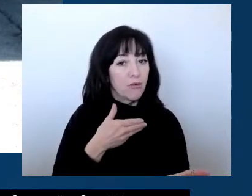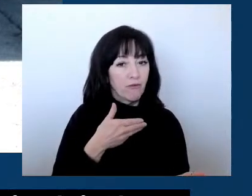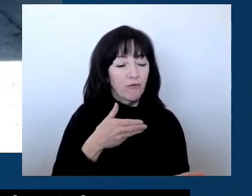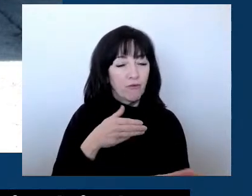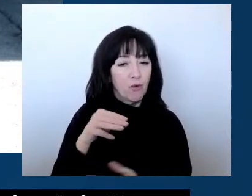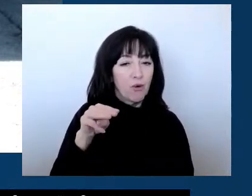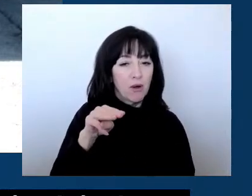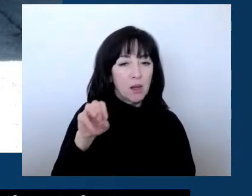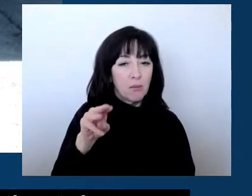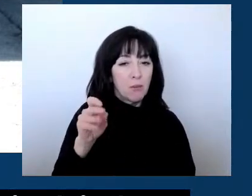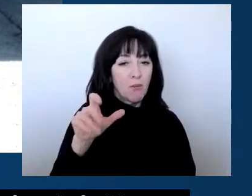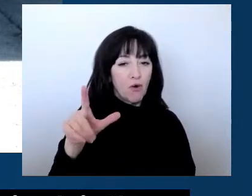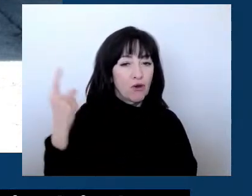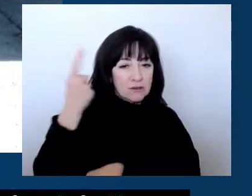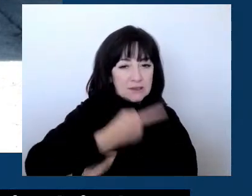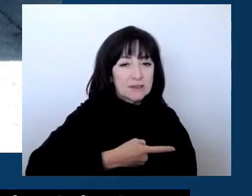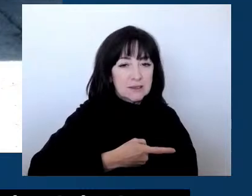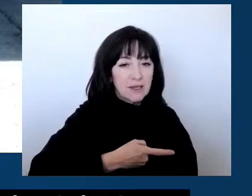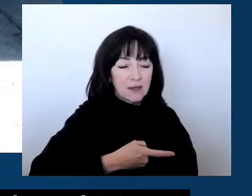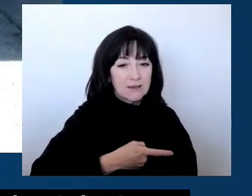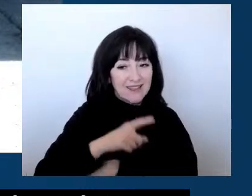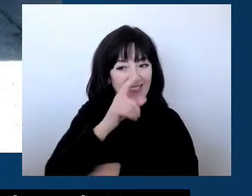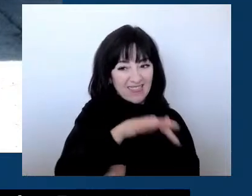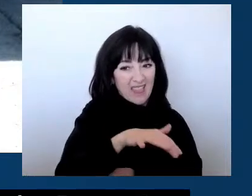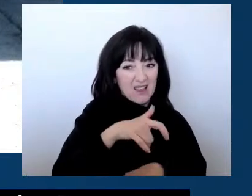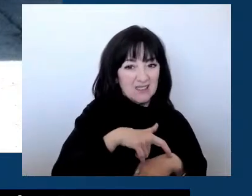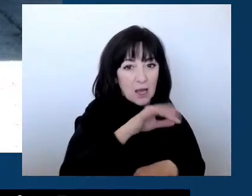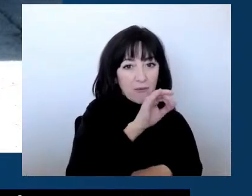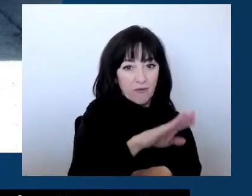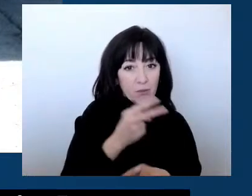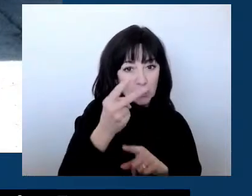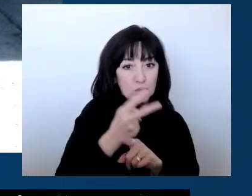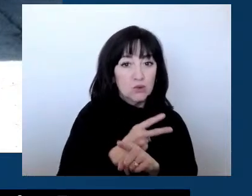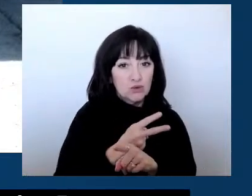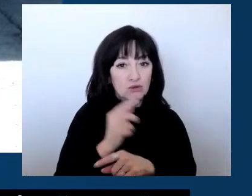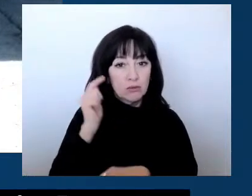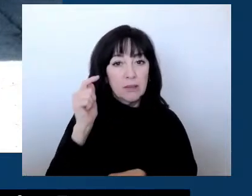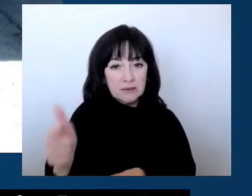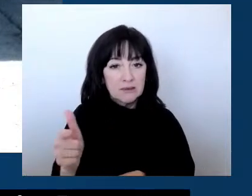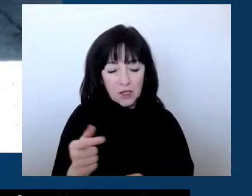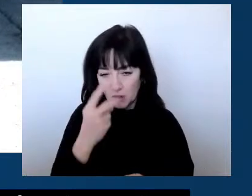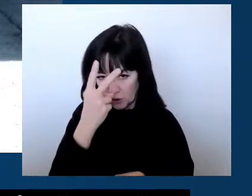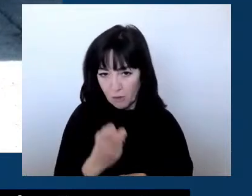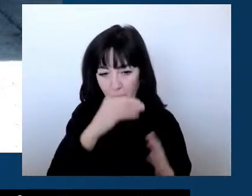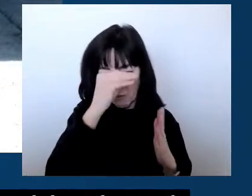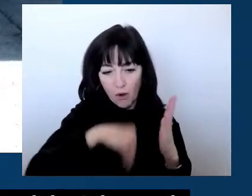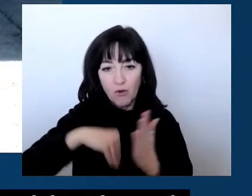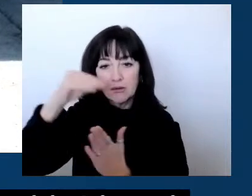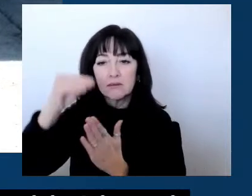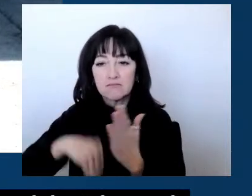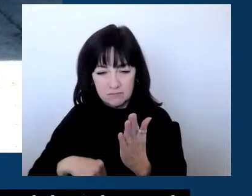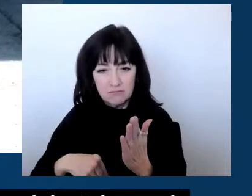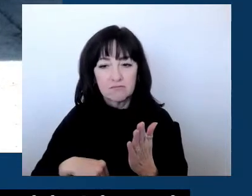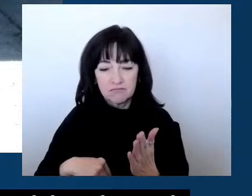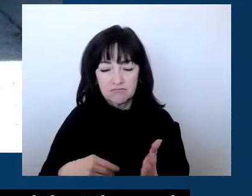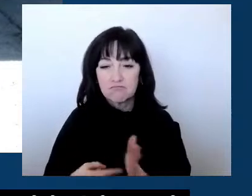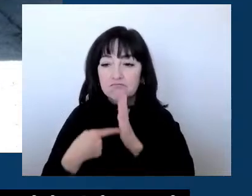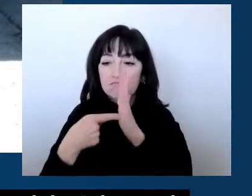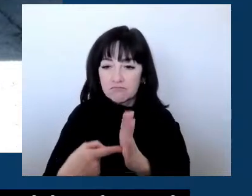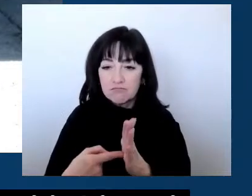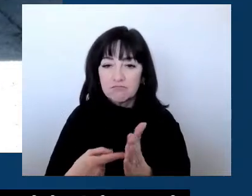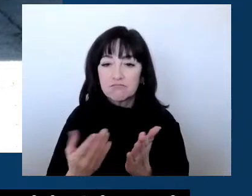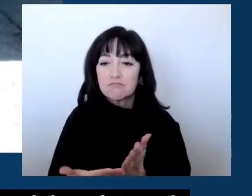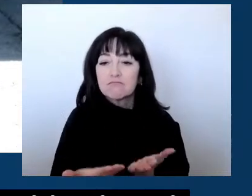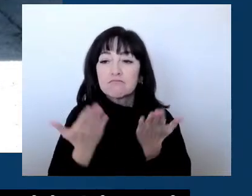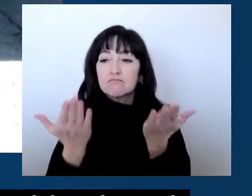That was in February. 2 months later, we reported both bills out of our committee unanimously.